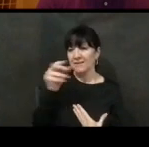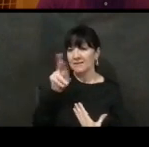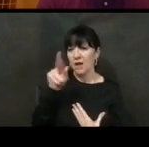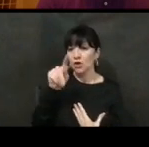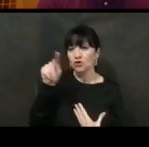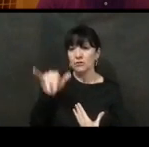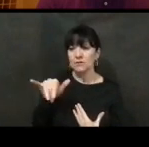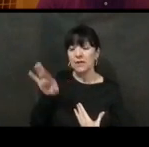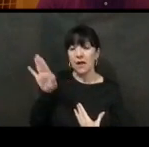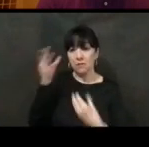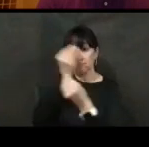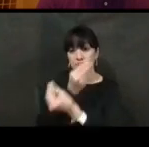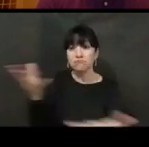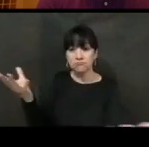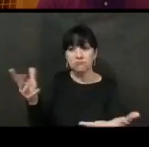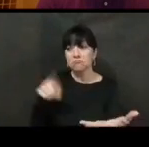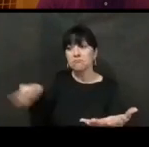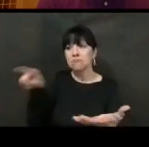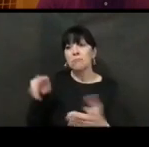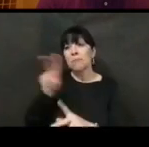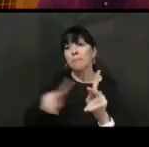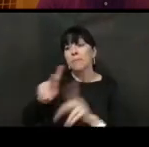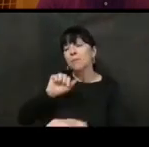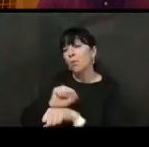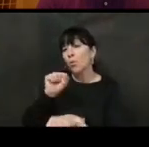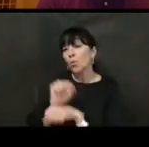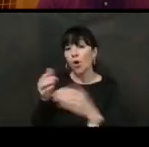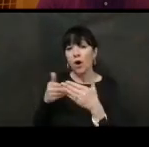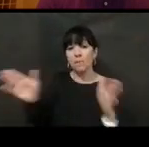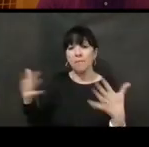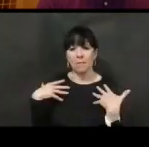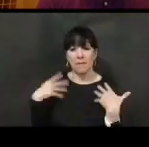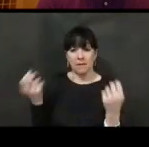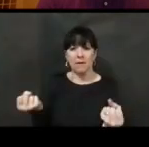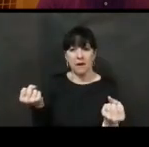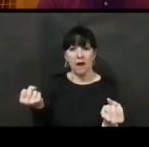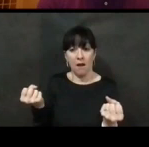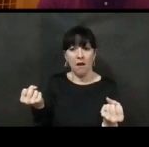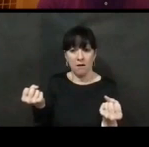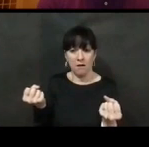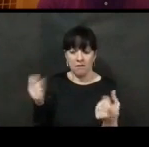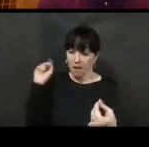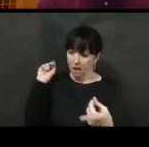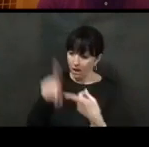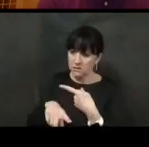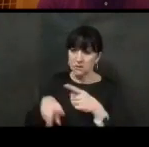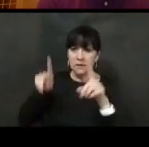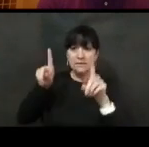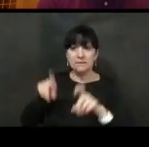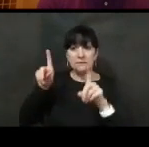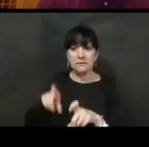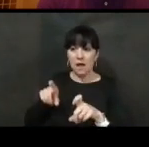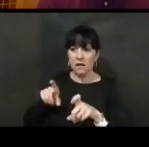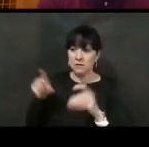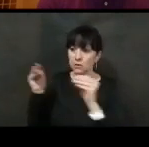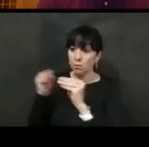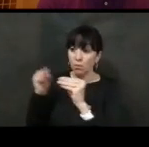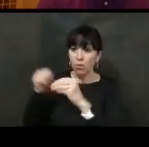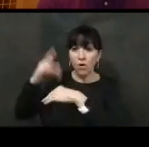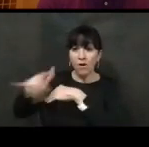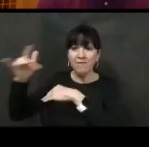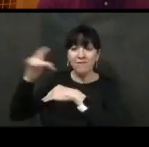of us who also work in public health, in the meantime, until you have the testing, we have to pretend that each of us are infected